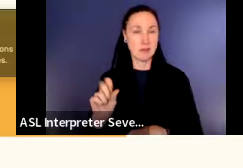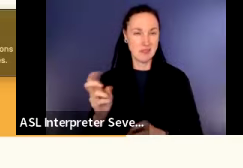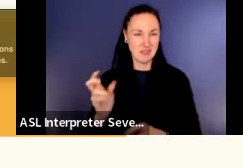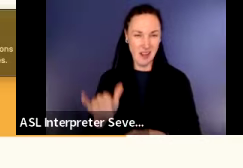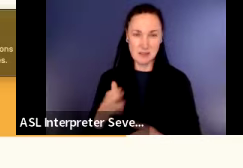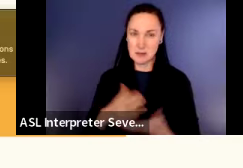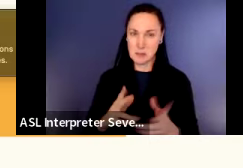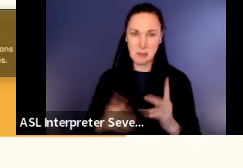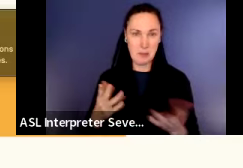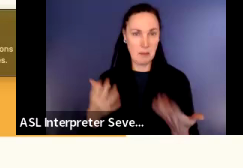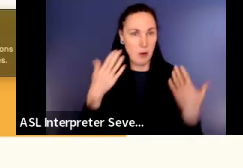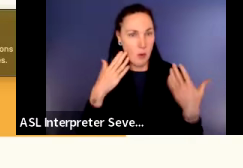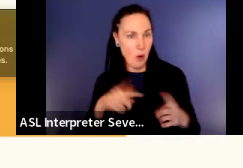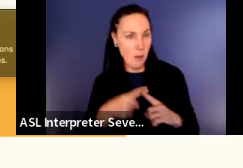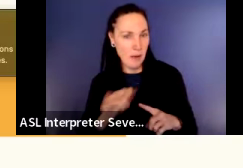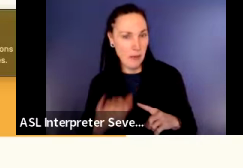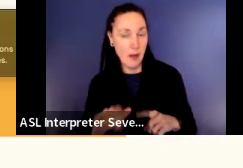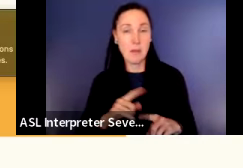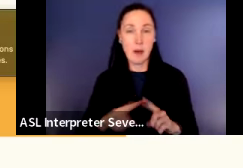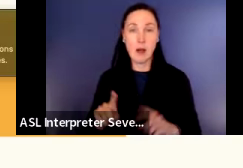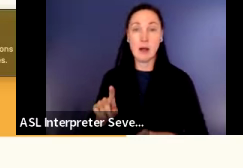And also uplifting, that